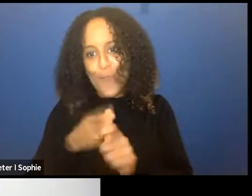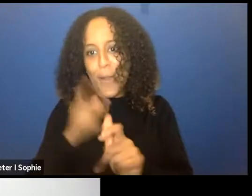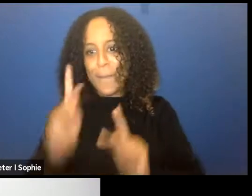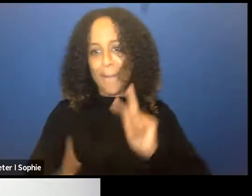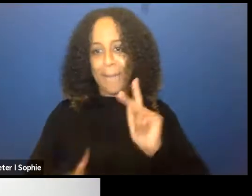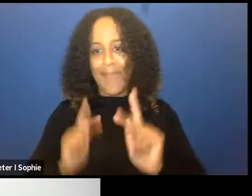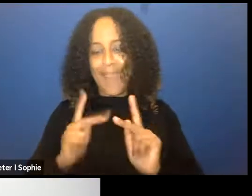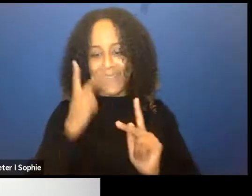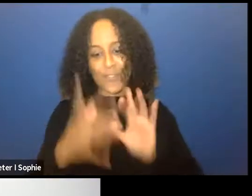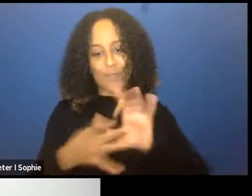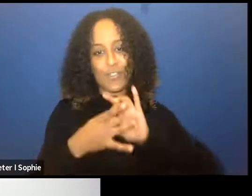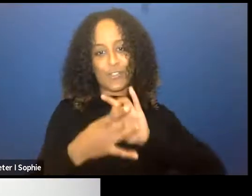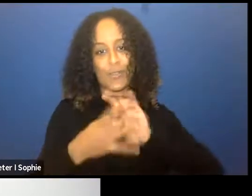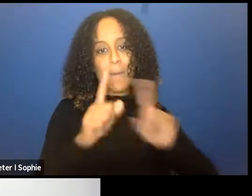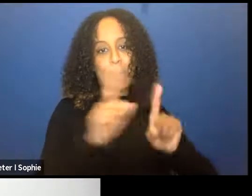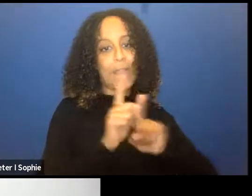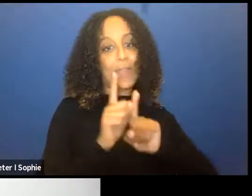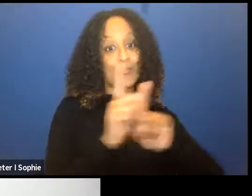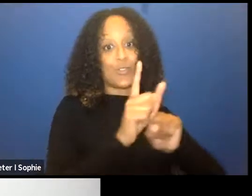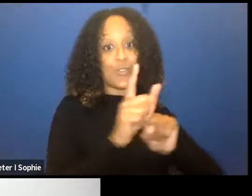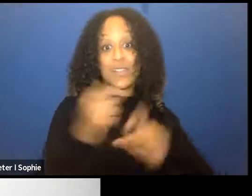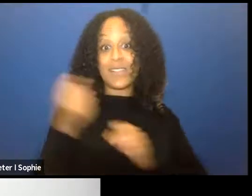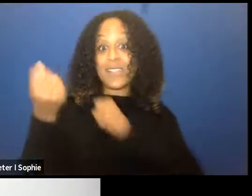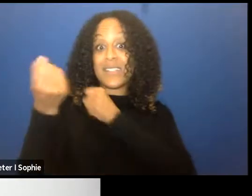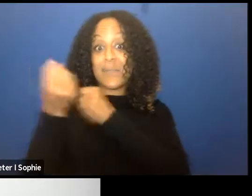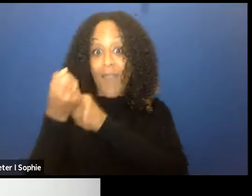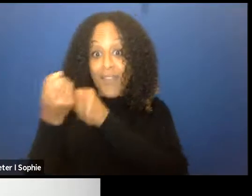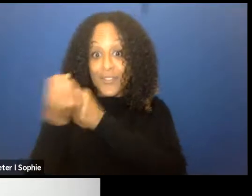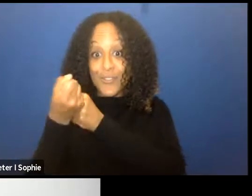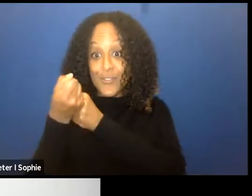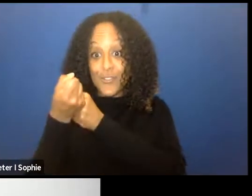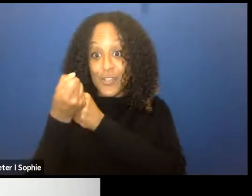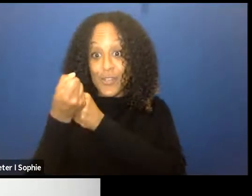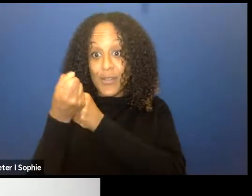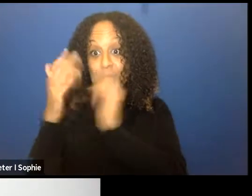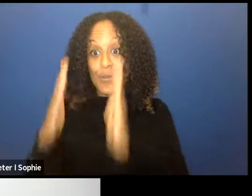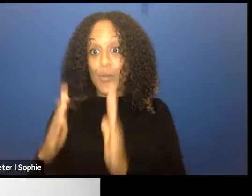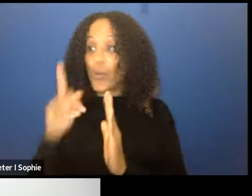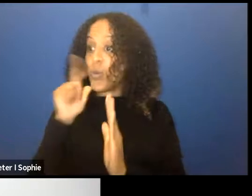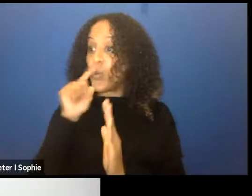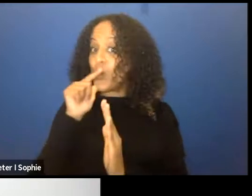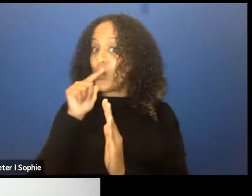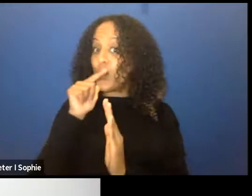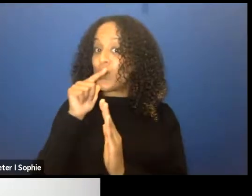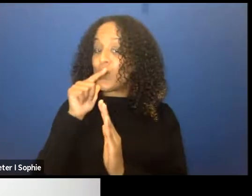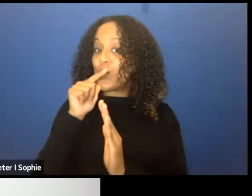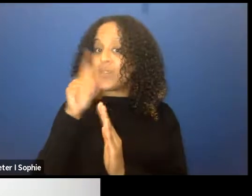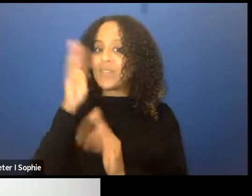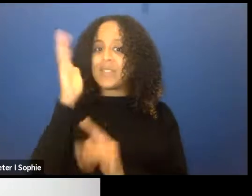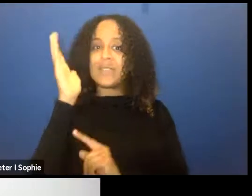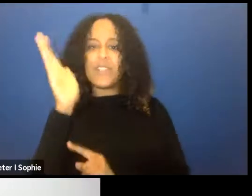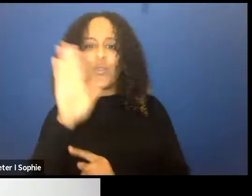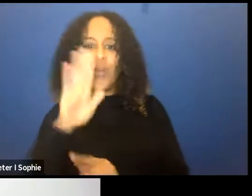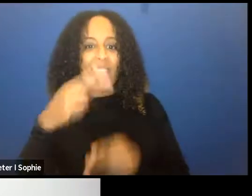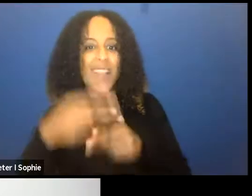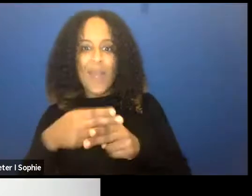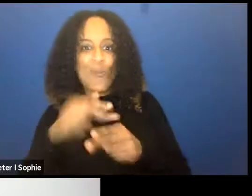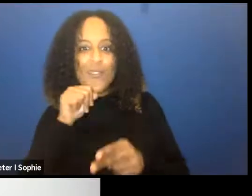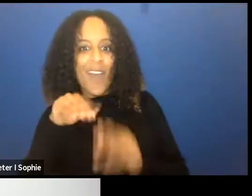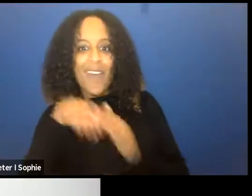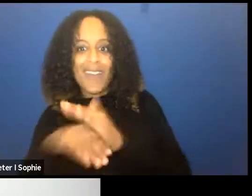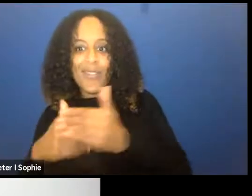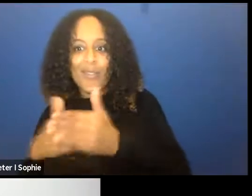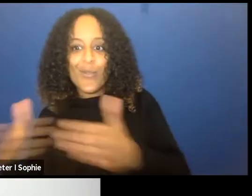I see for mentorship. Whereas sponsorship is someone who is speaking your name when you're not in the